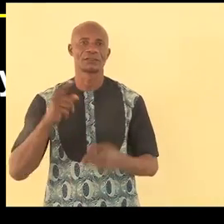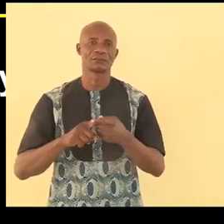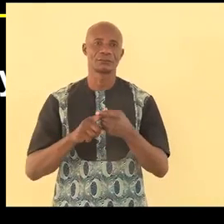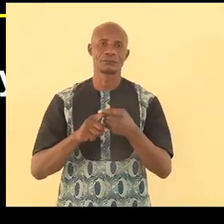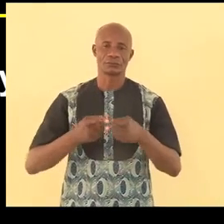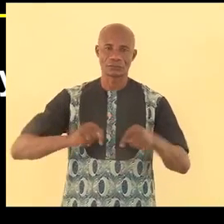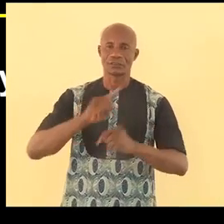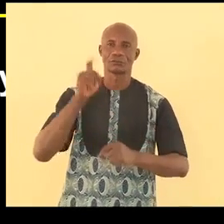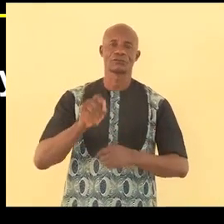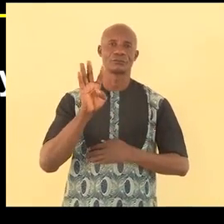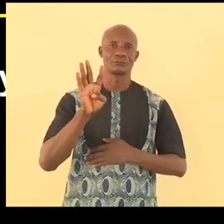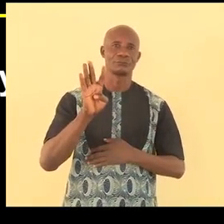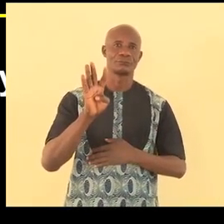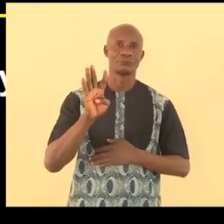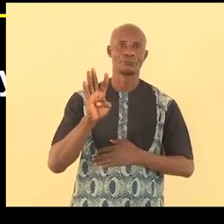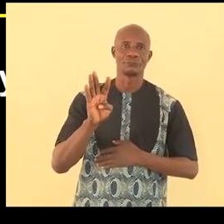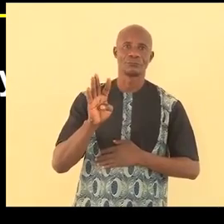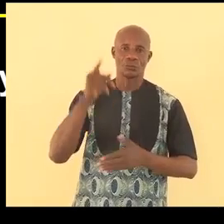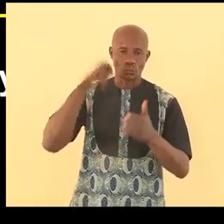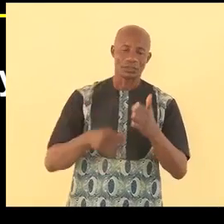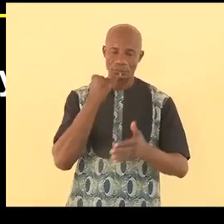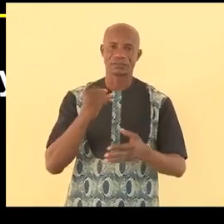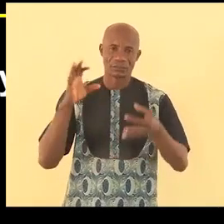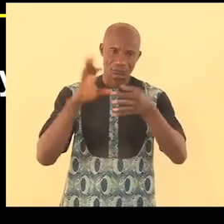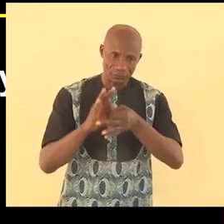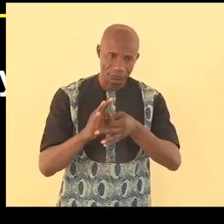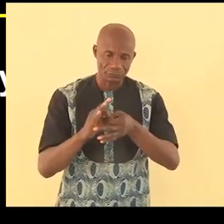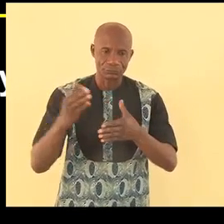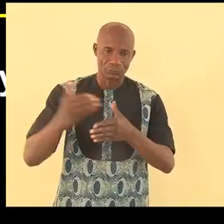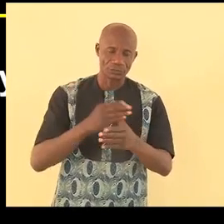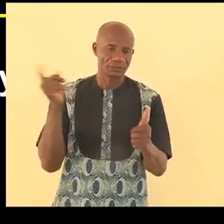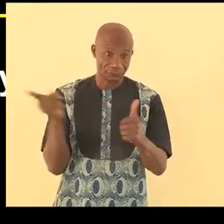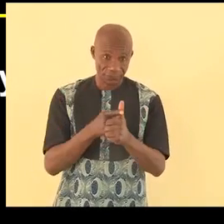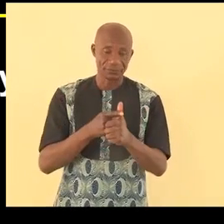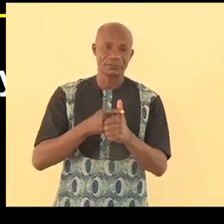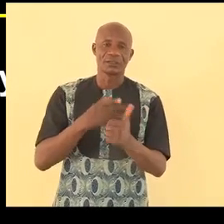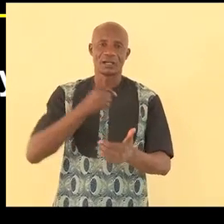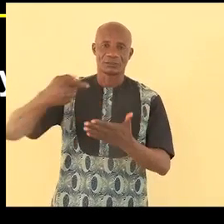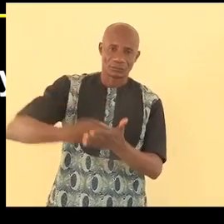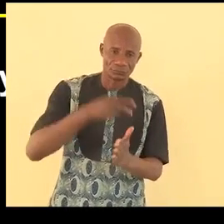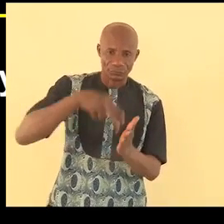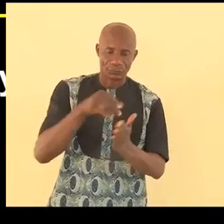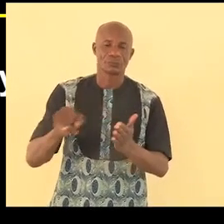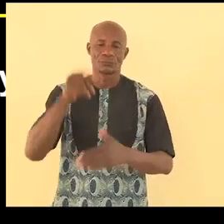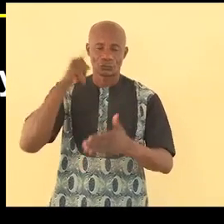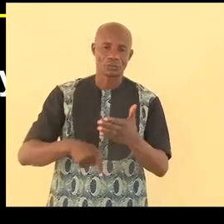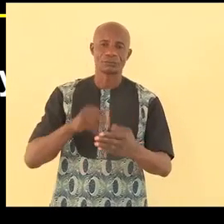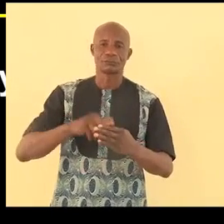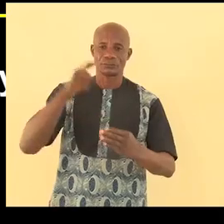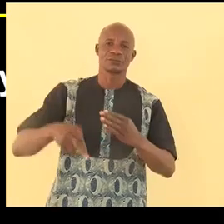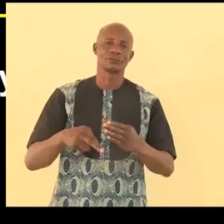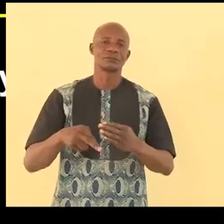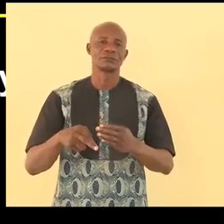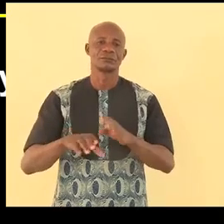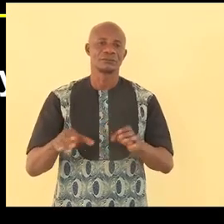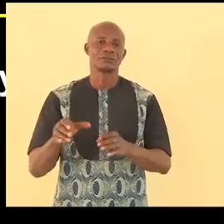I would like to attempt question 4. It says, what is the connection between the first and gospel readings? What implications do they